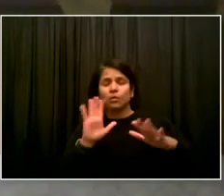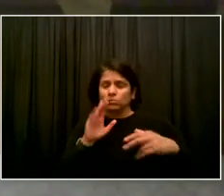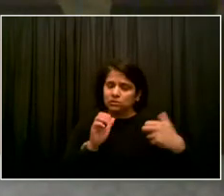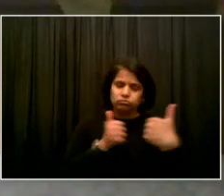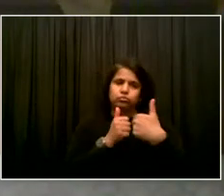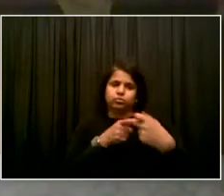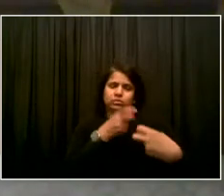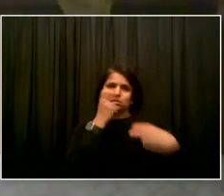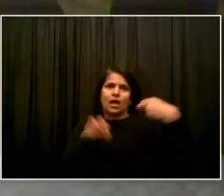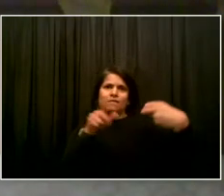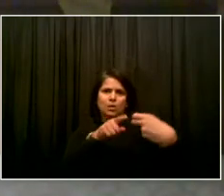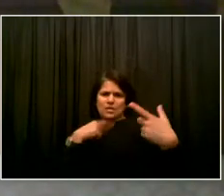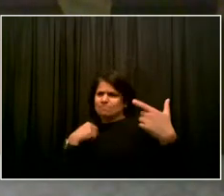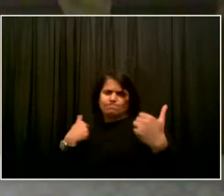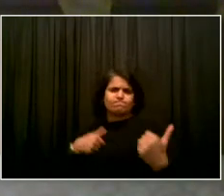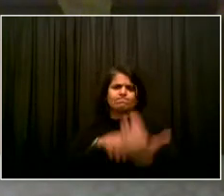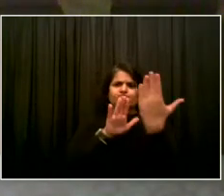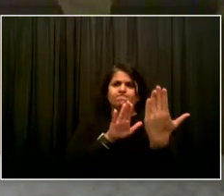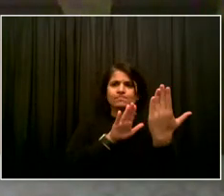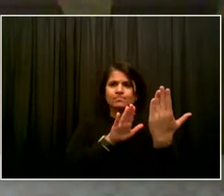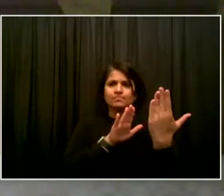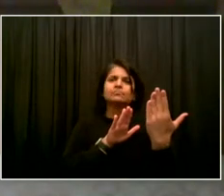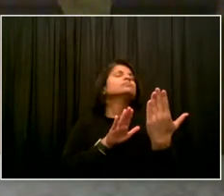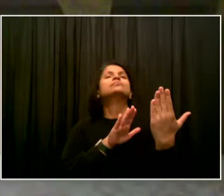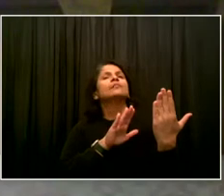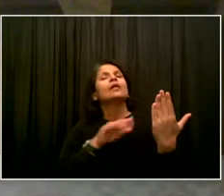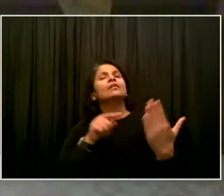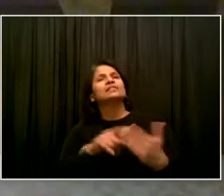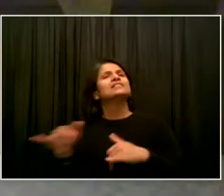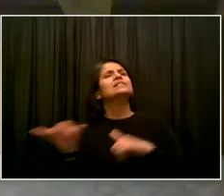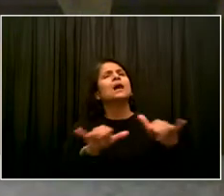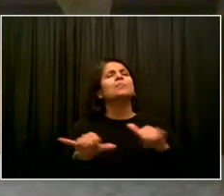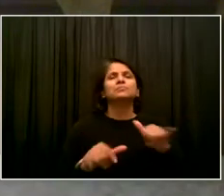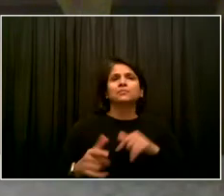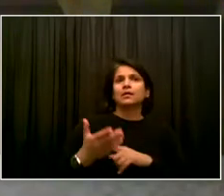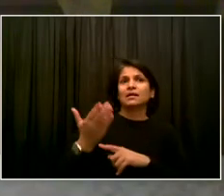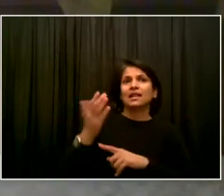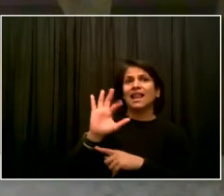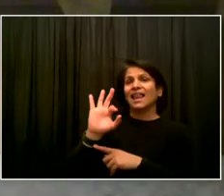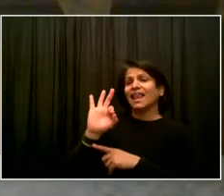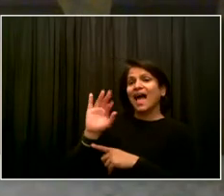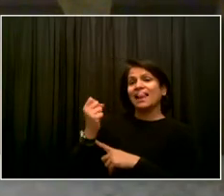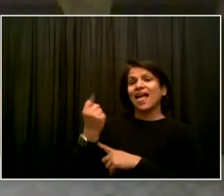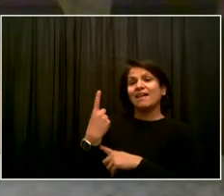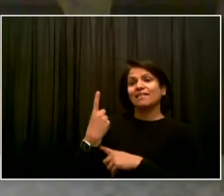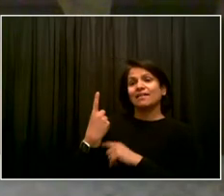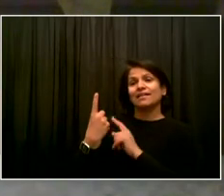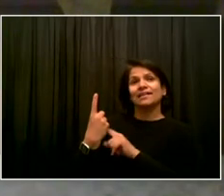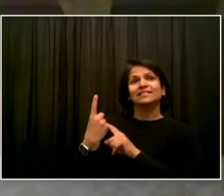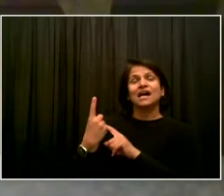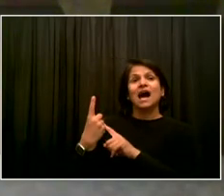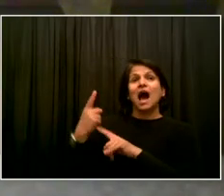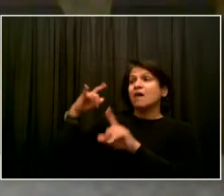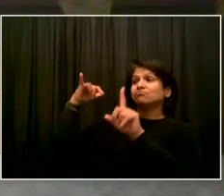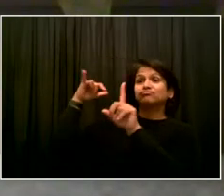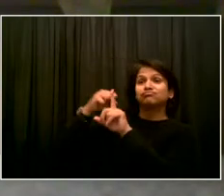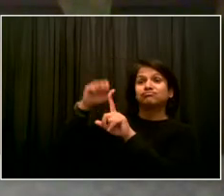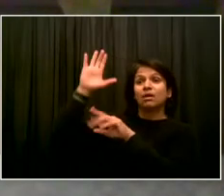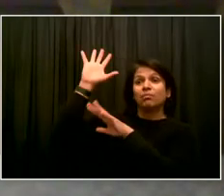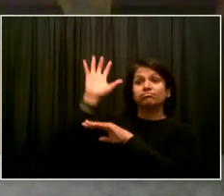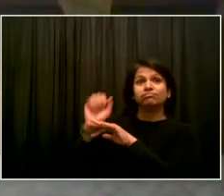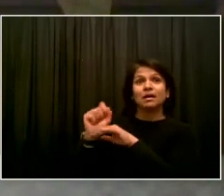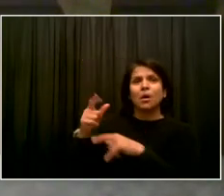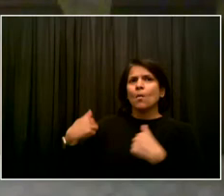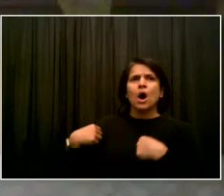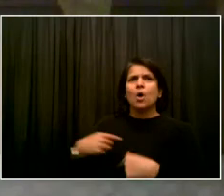the 9/11 attacks and terrorism, and we're seeing it once again, how New York is showing the country how to deal with